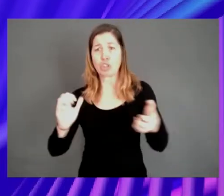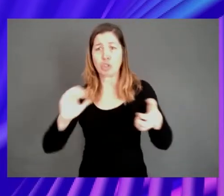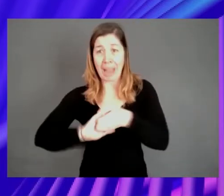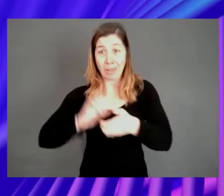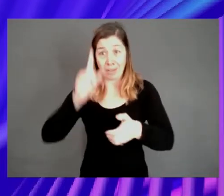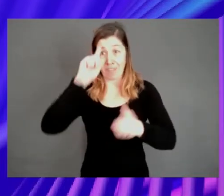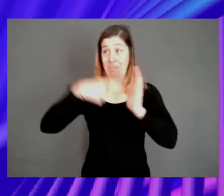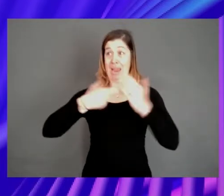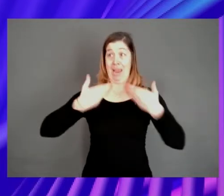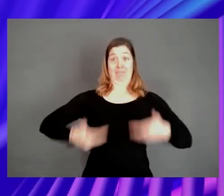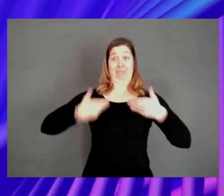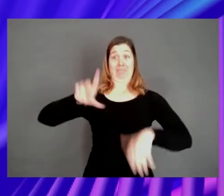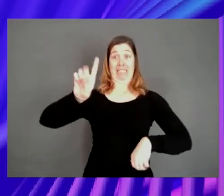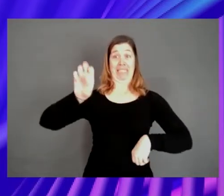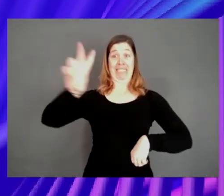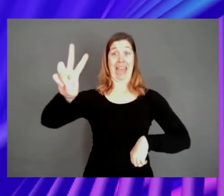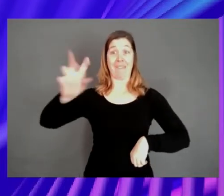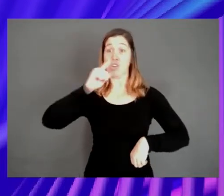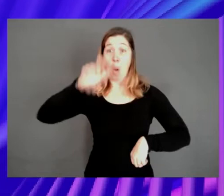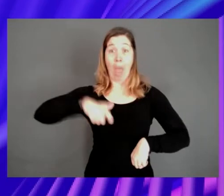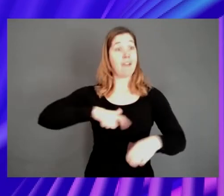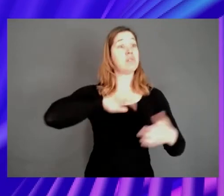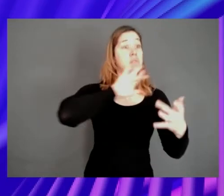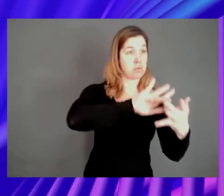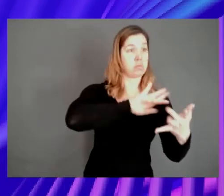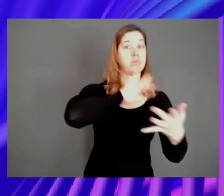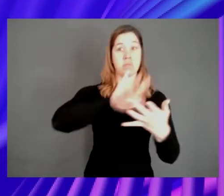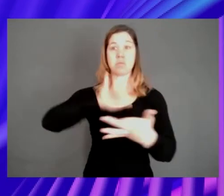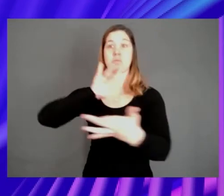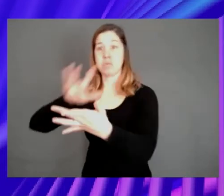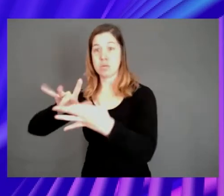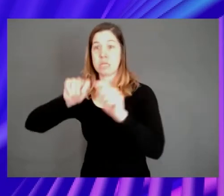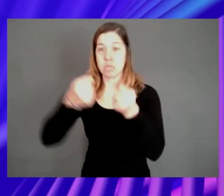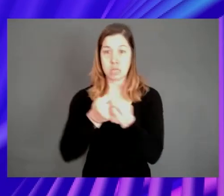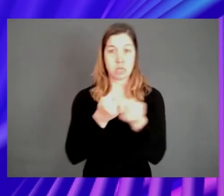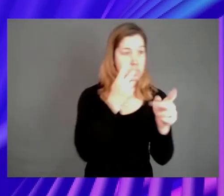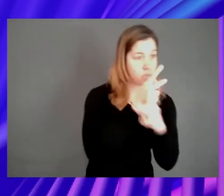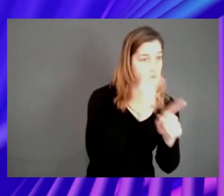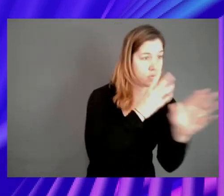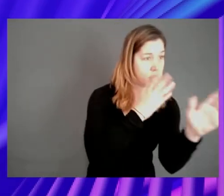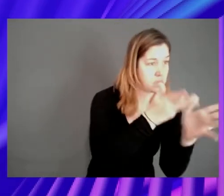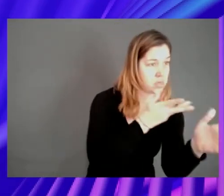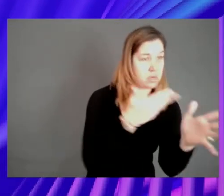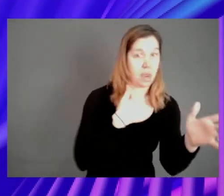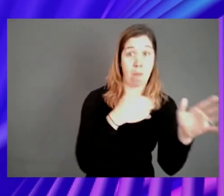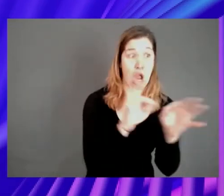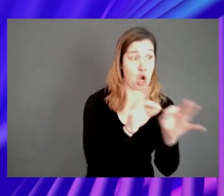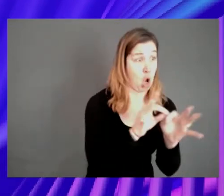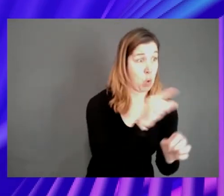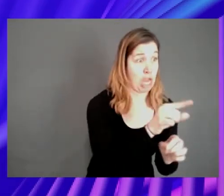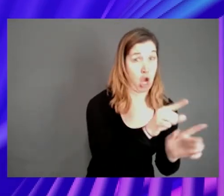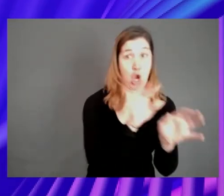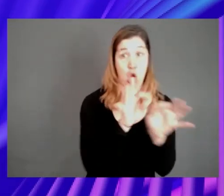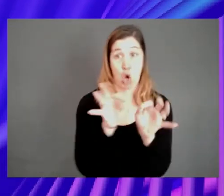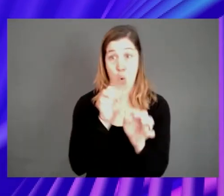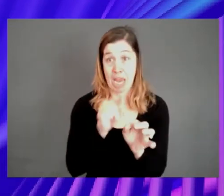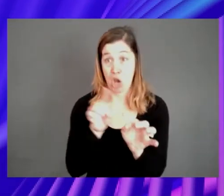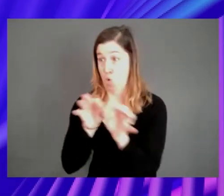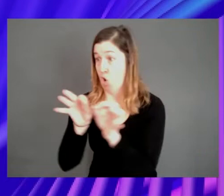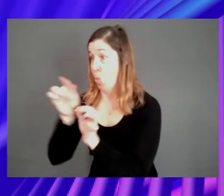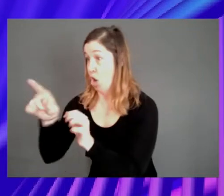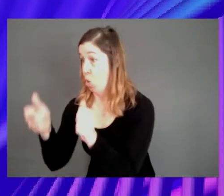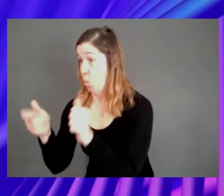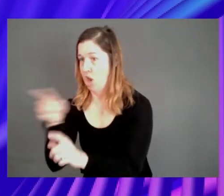out to 3 different teams just to find a place to go run my code, right? I love Service Catalog. So where Controltower is